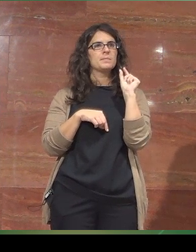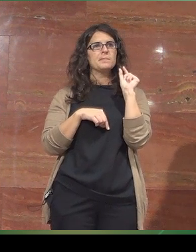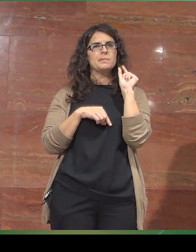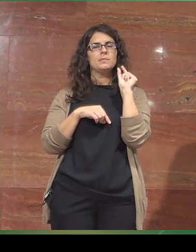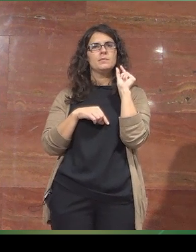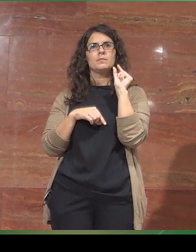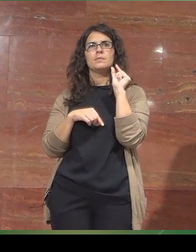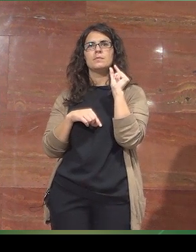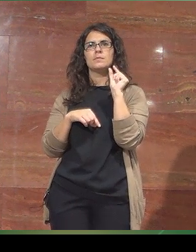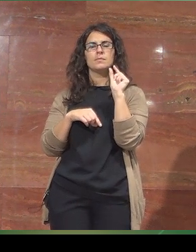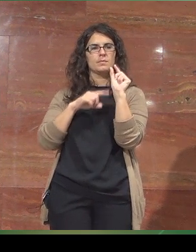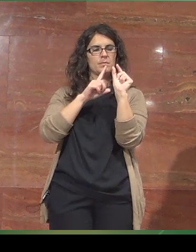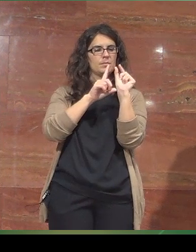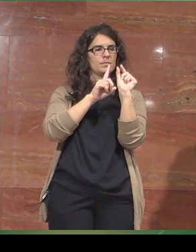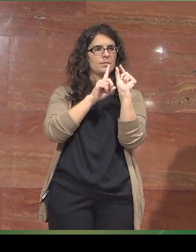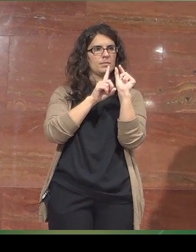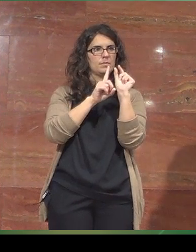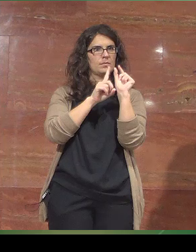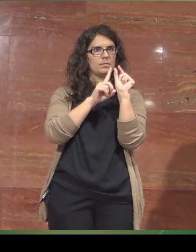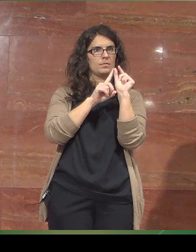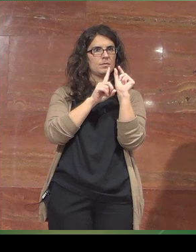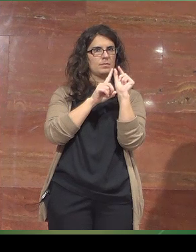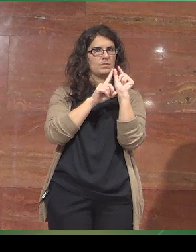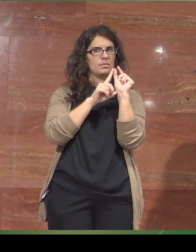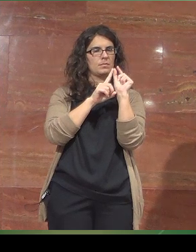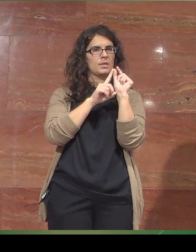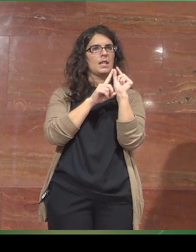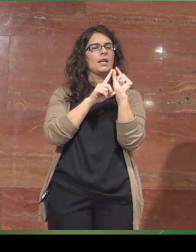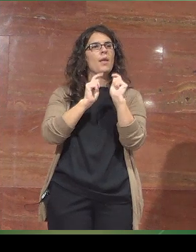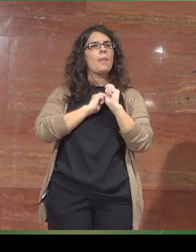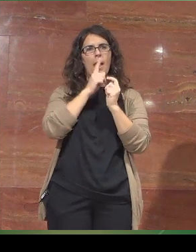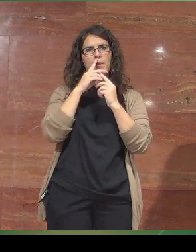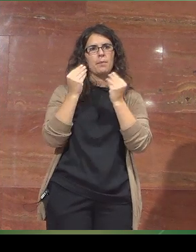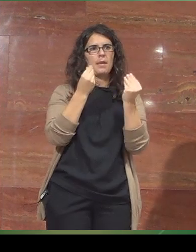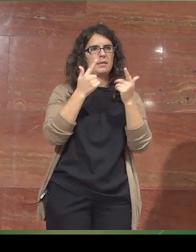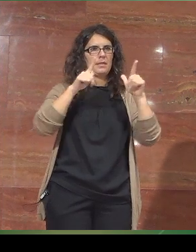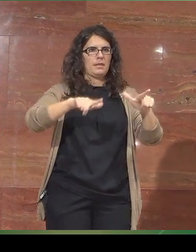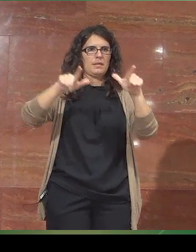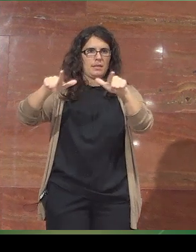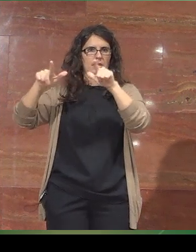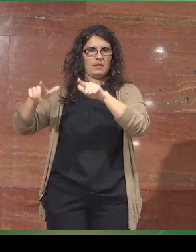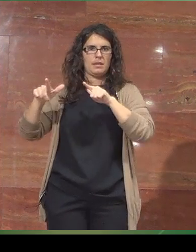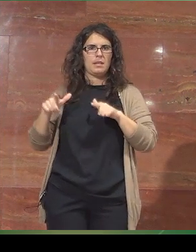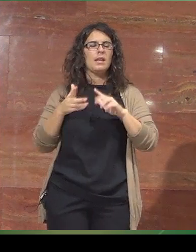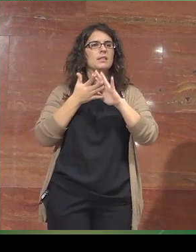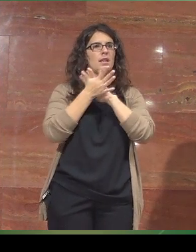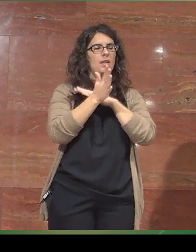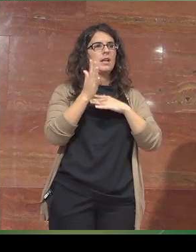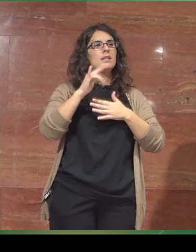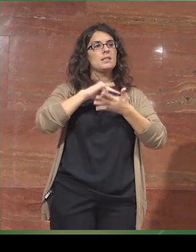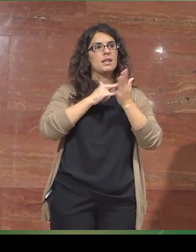different rooms. So the sign system is in same time the decoration and the identity of